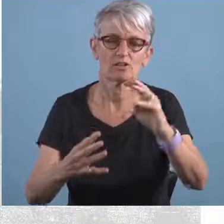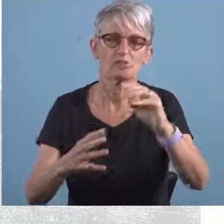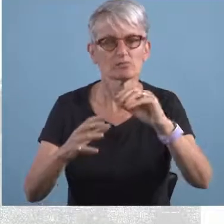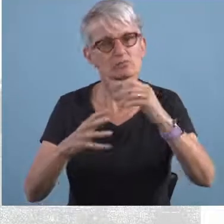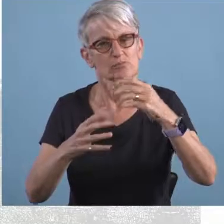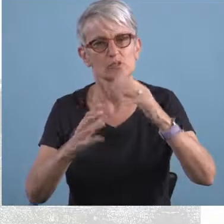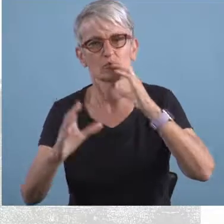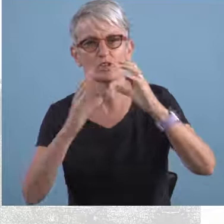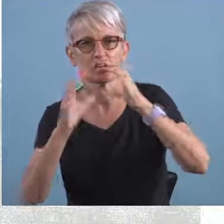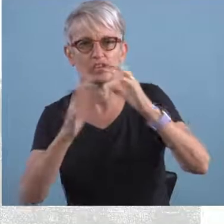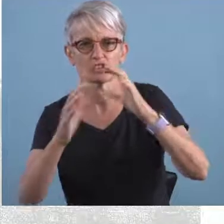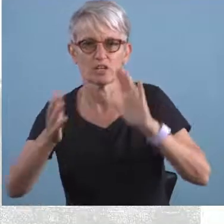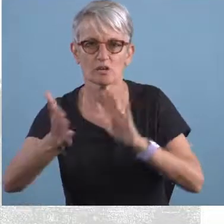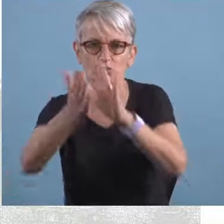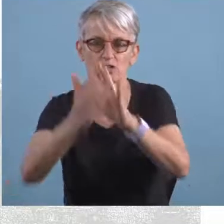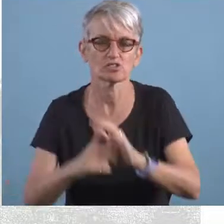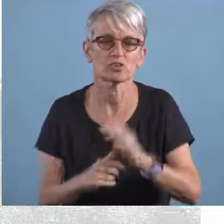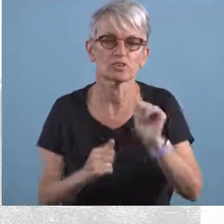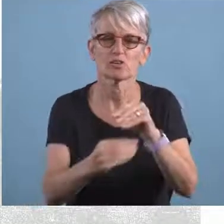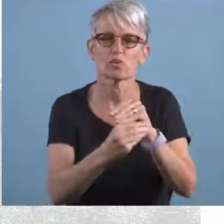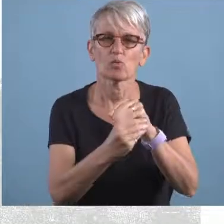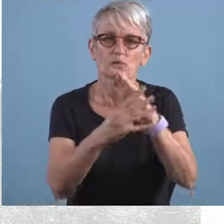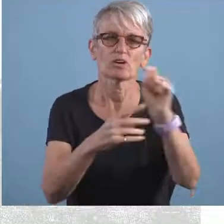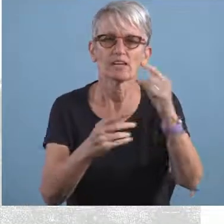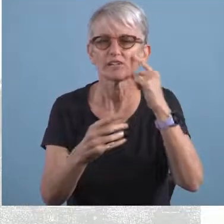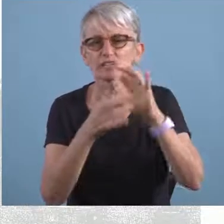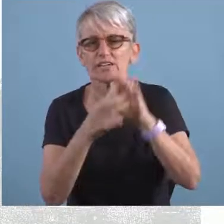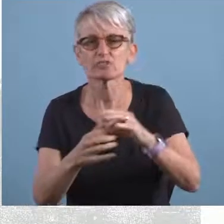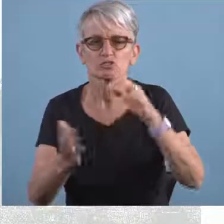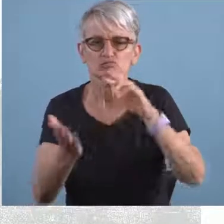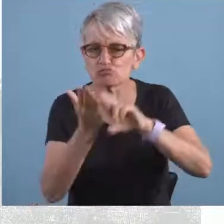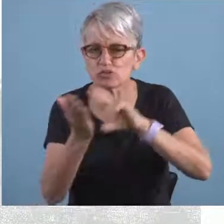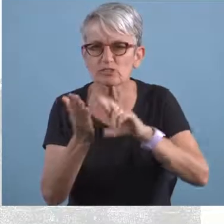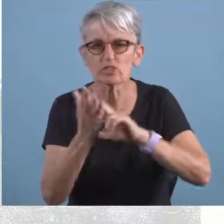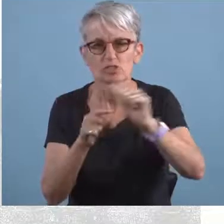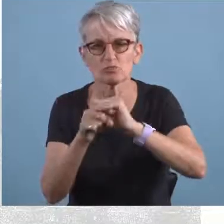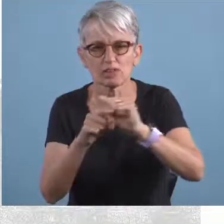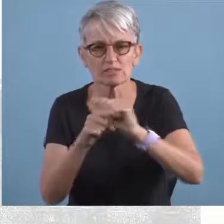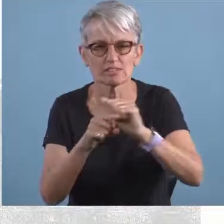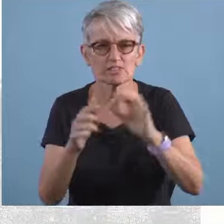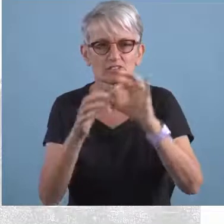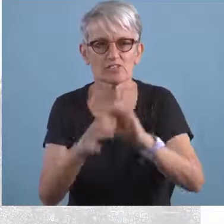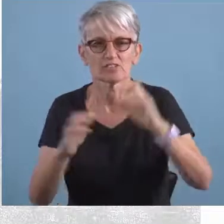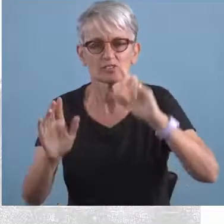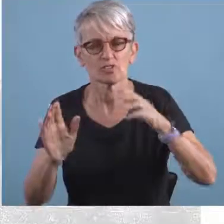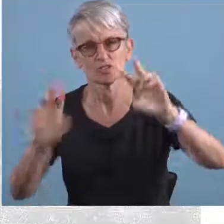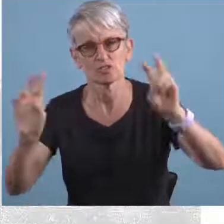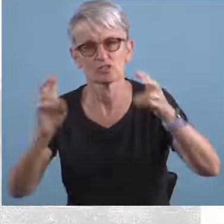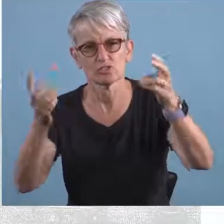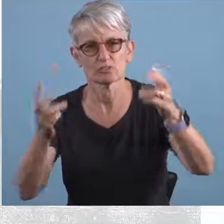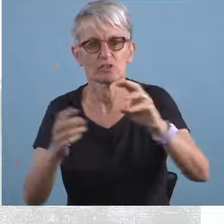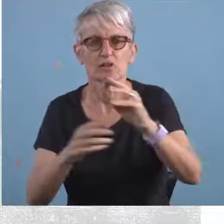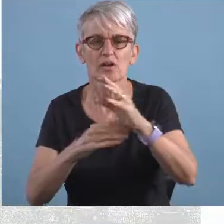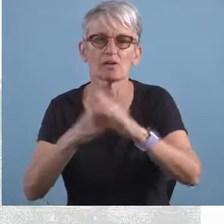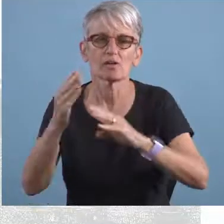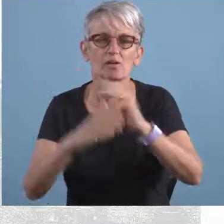The webinar is based on the research and practice drawn together in the first ever text dedicated to the topic of manual